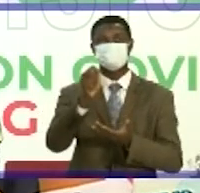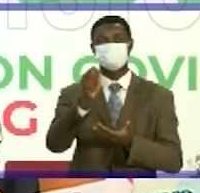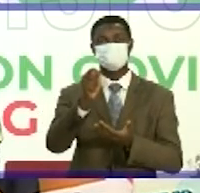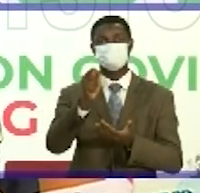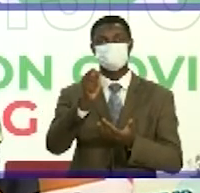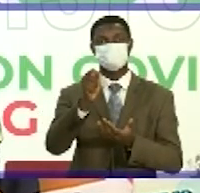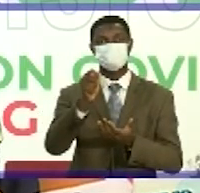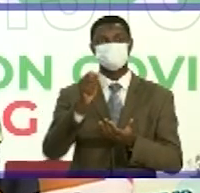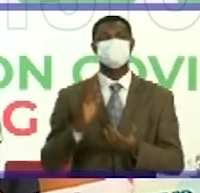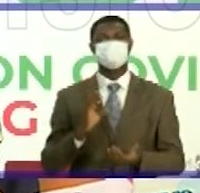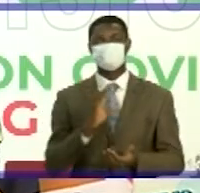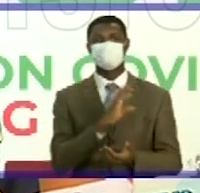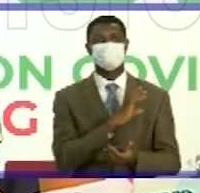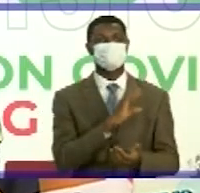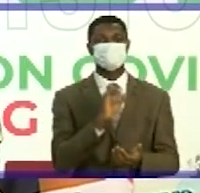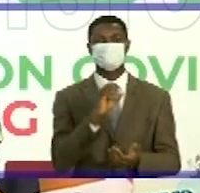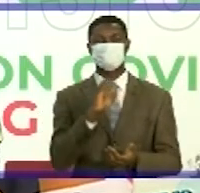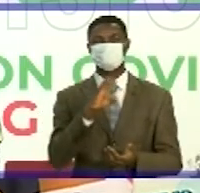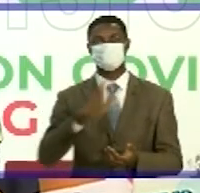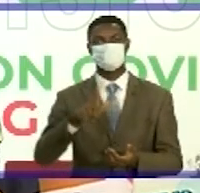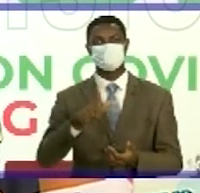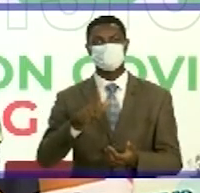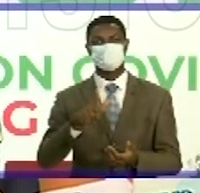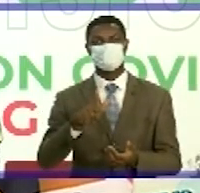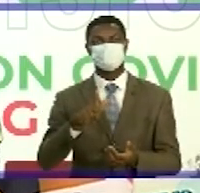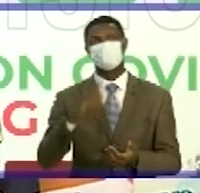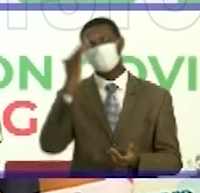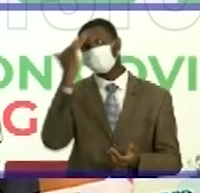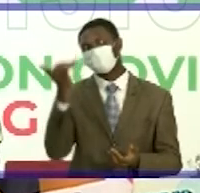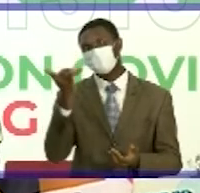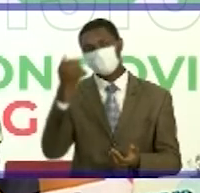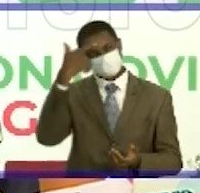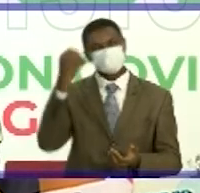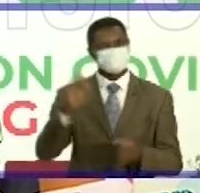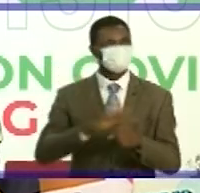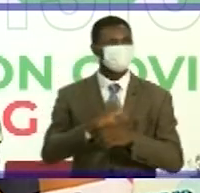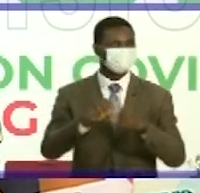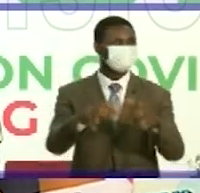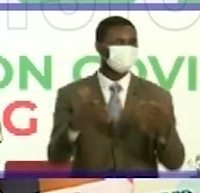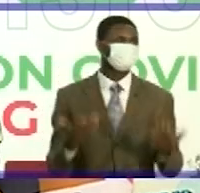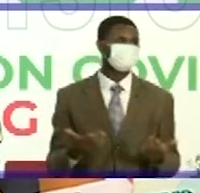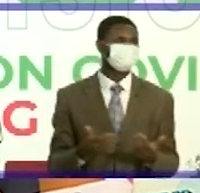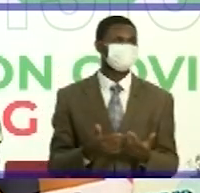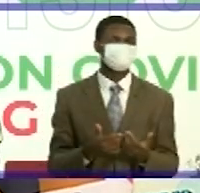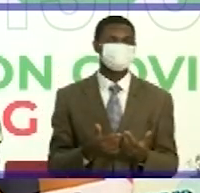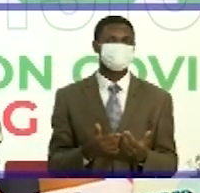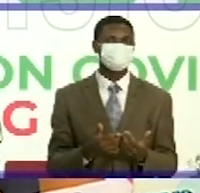the council, directly dealing with issues of COVID-19. That committee is chaired by